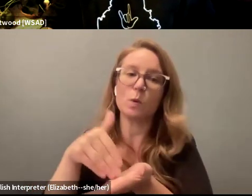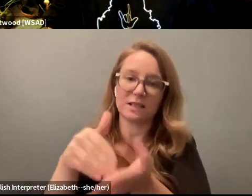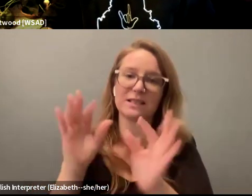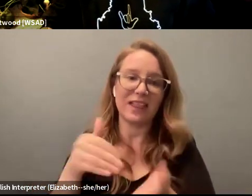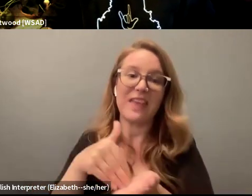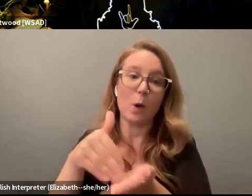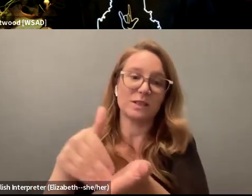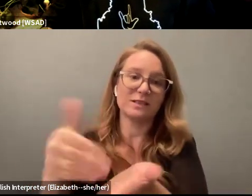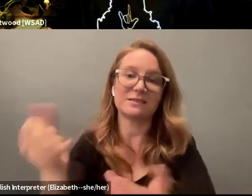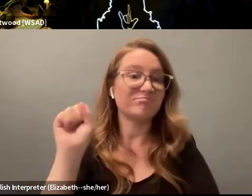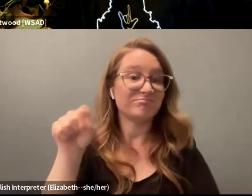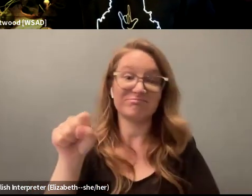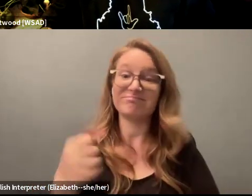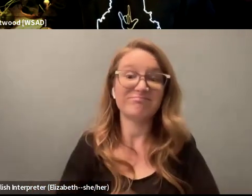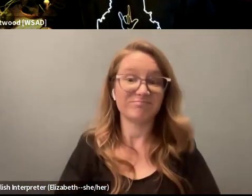definitely thousands,